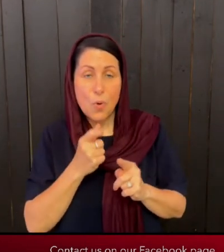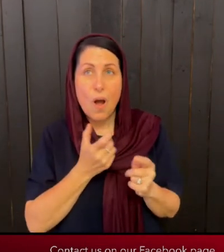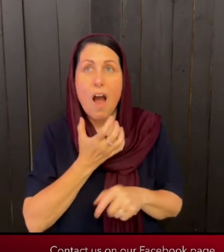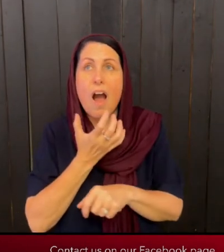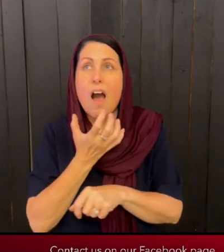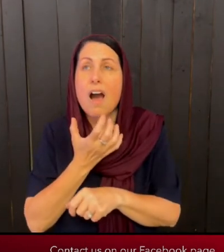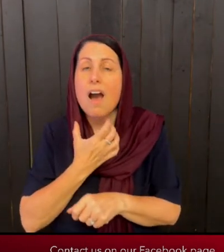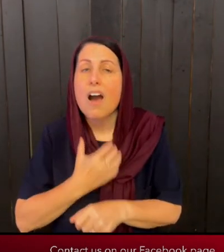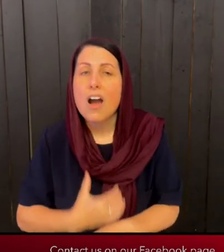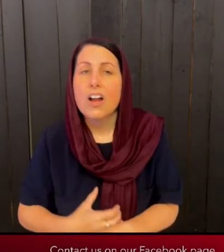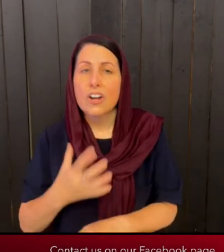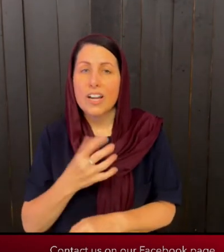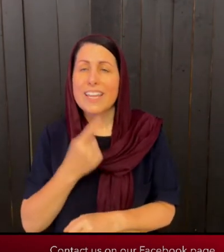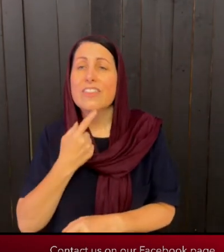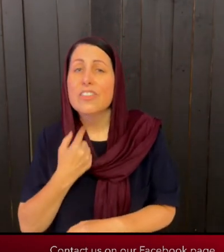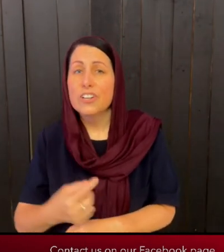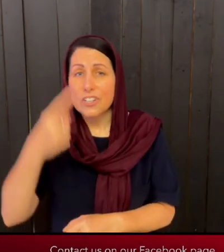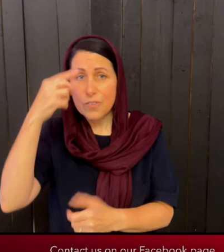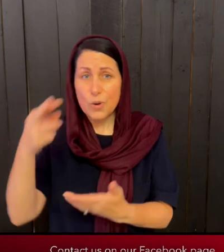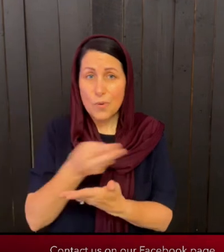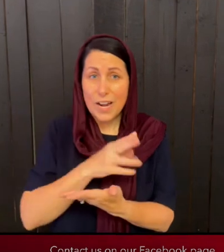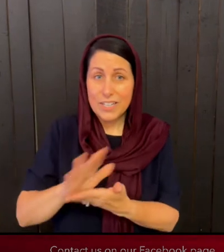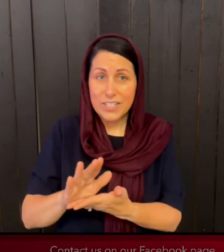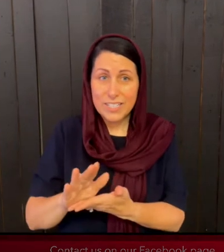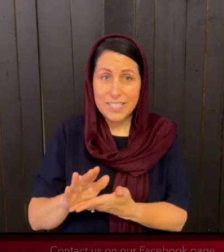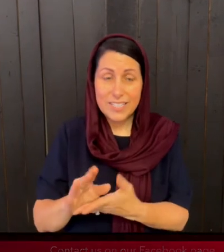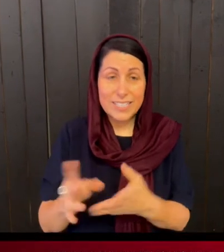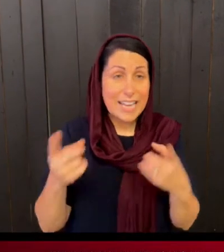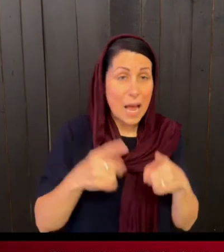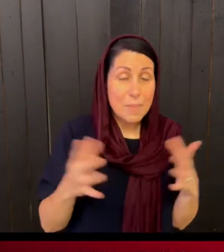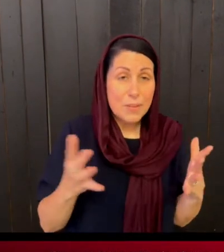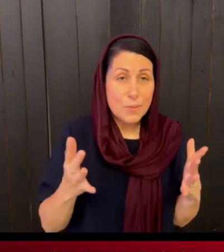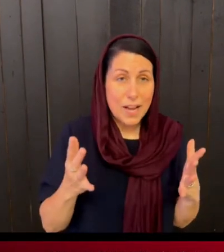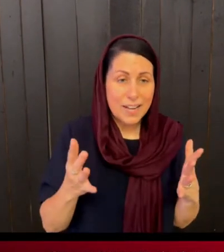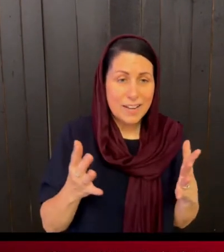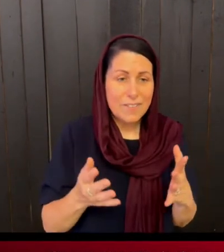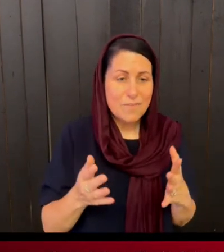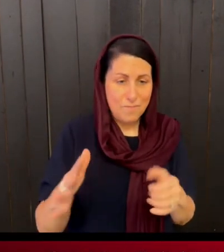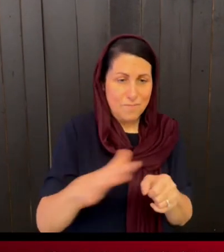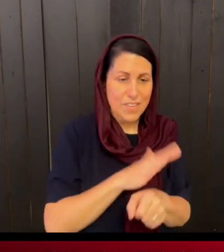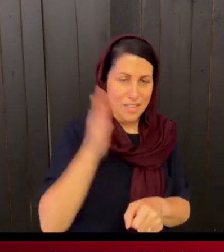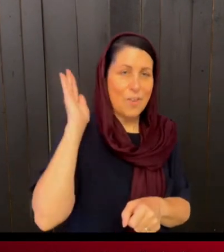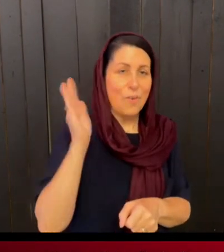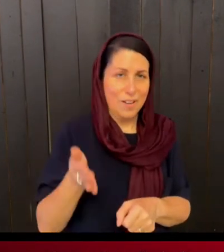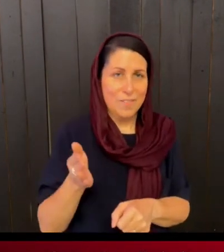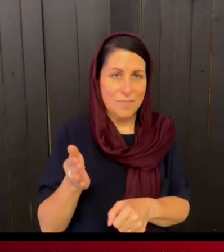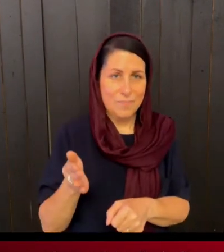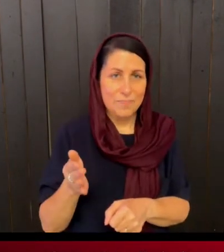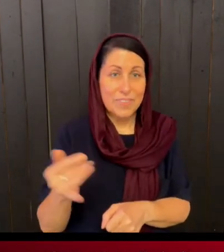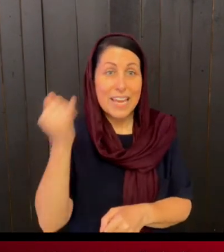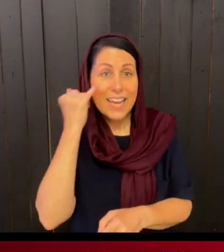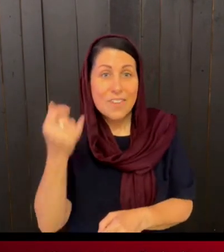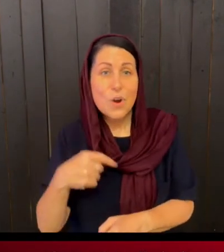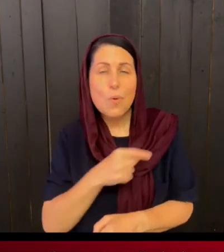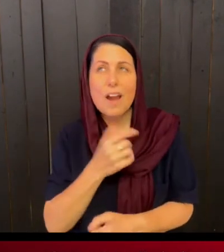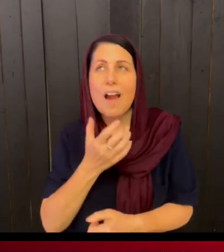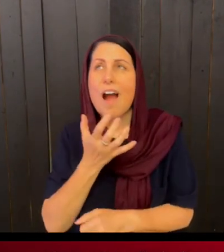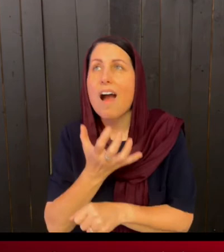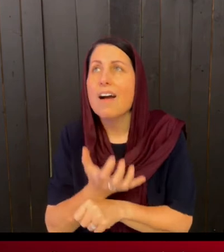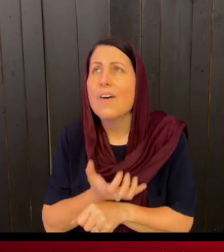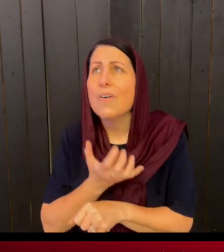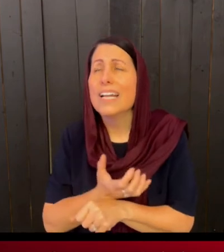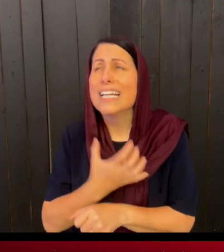satisfied. And that's a promise in the Word of God. If you hunger and thirst for him and for righteousness, he will fill us with that. He